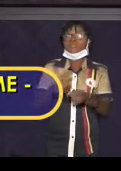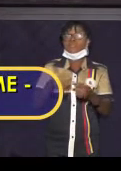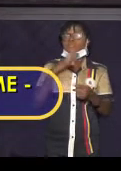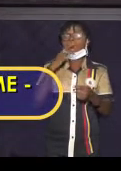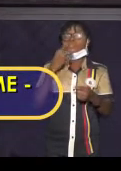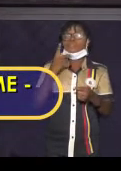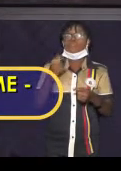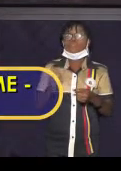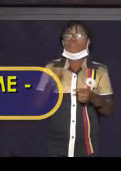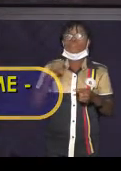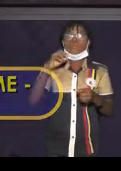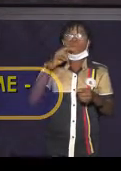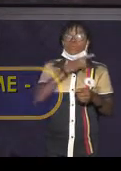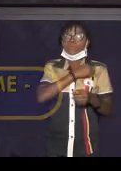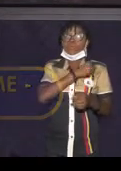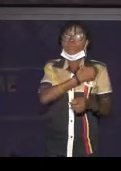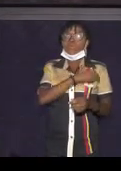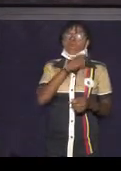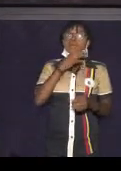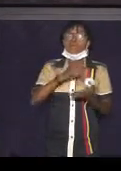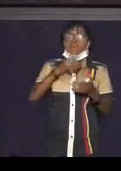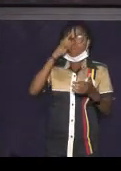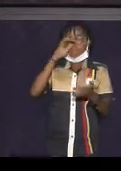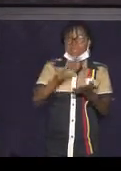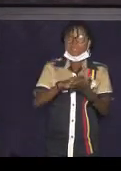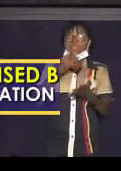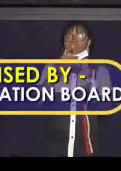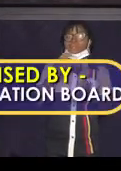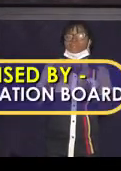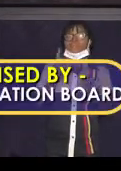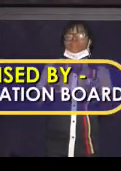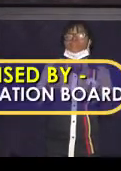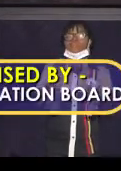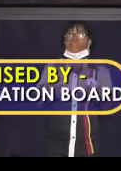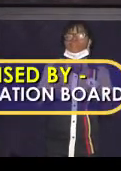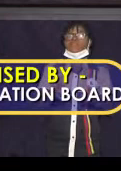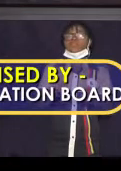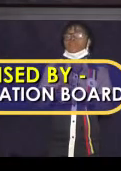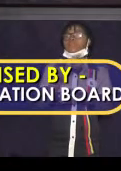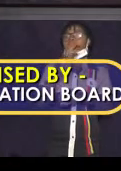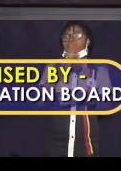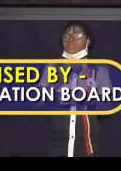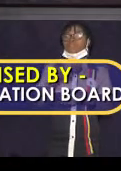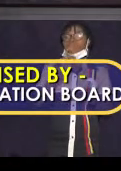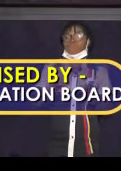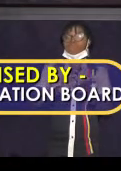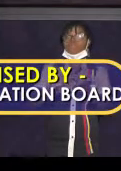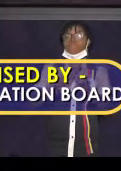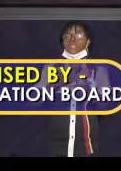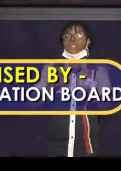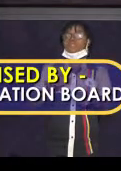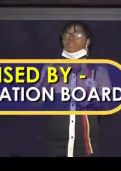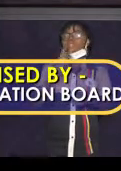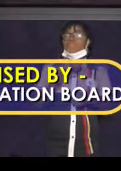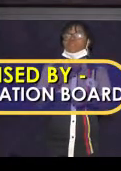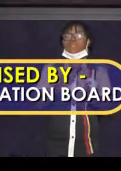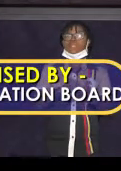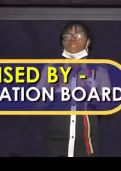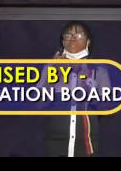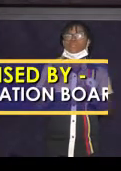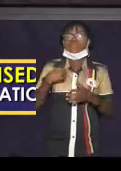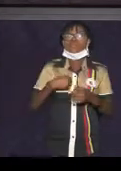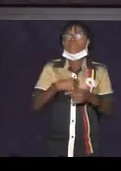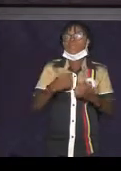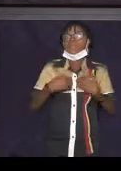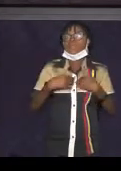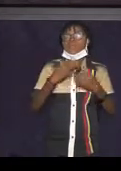or nurses will give such person medicine or drugs. And let me tell you this, we have some drugs that are